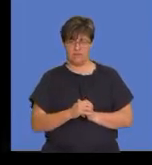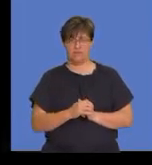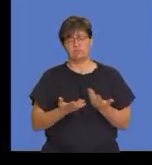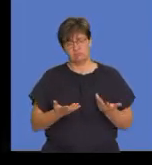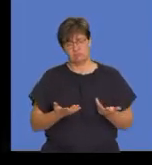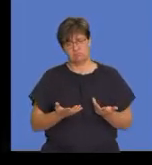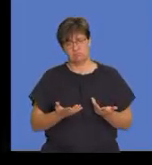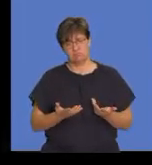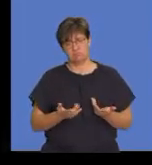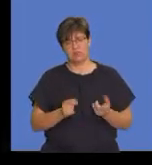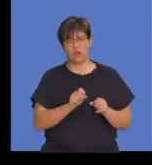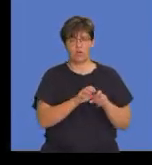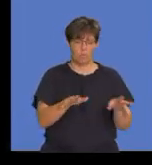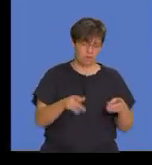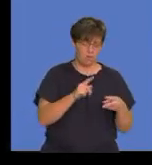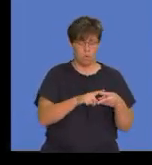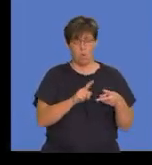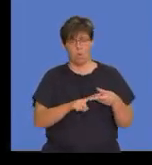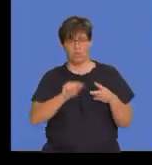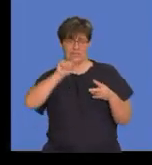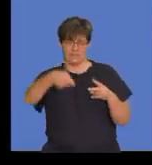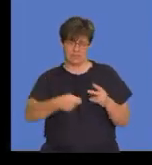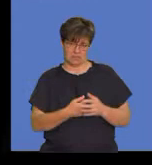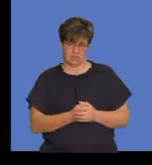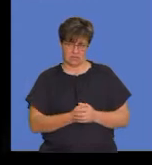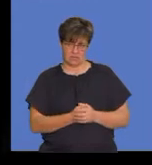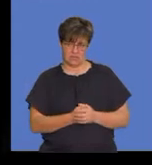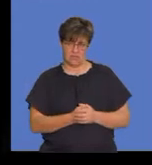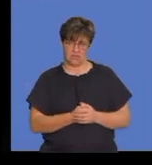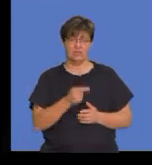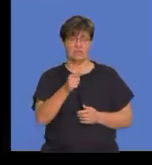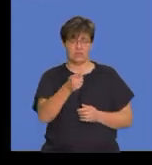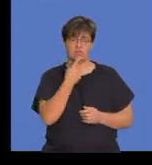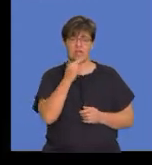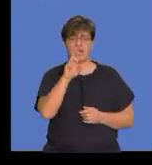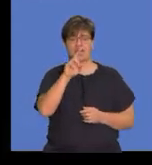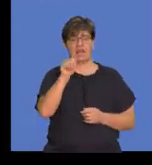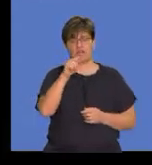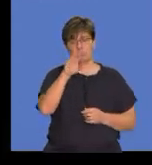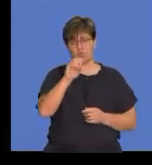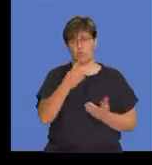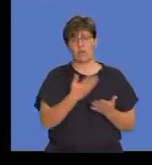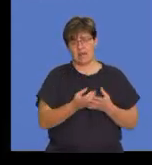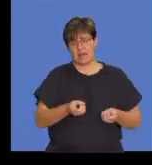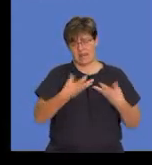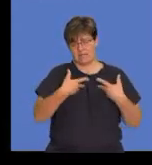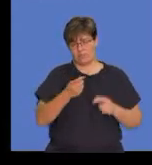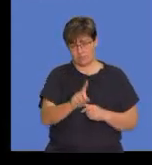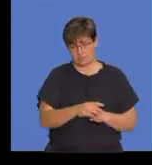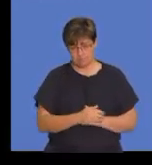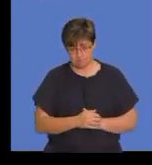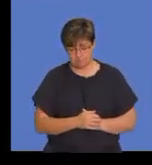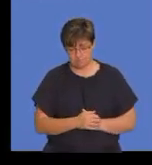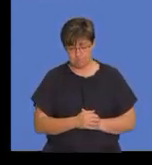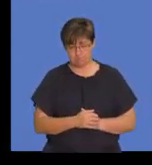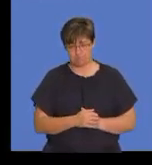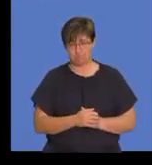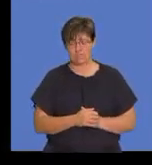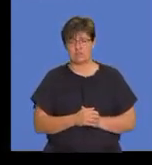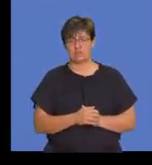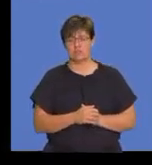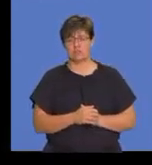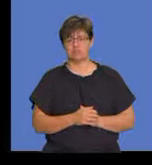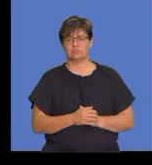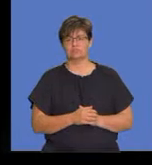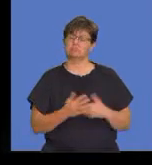Common fraction, decimal fraction. Remember, that's what I said a ratio can be given as.